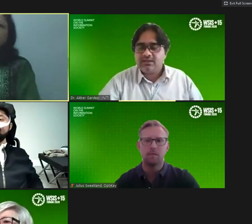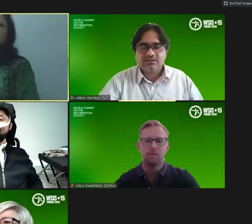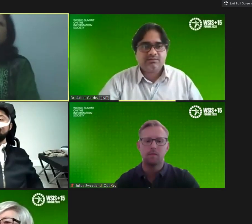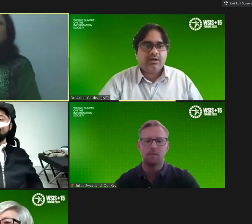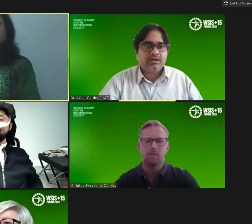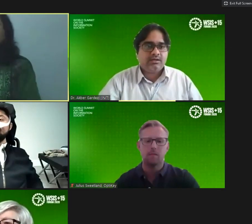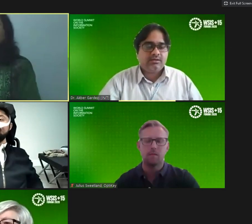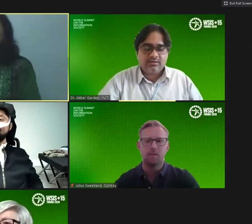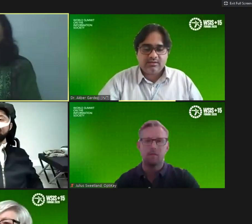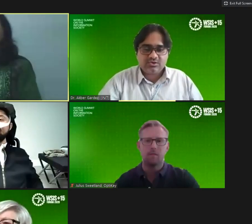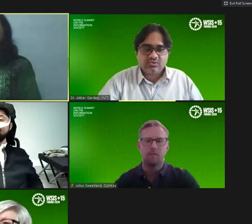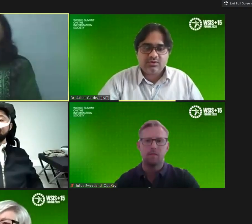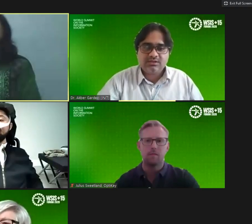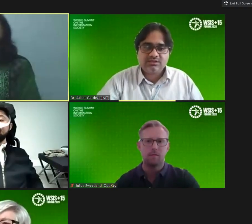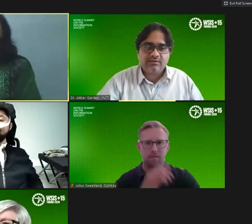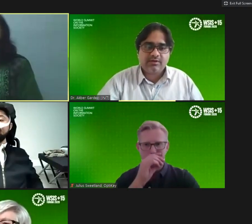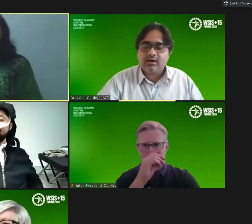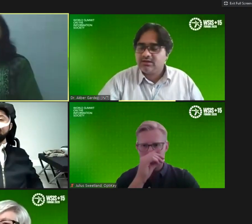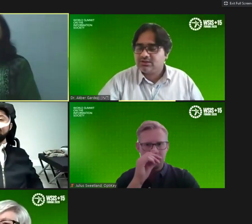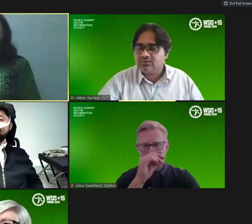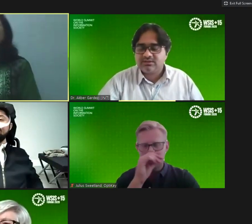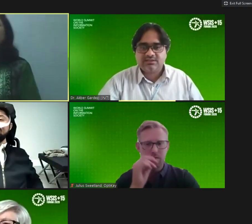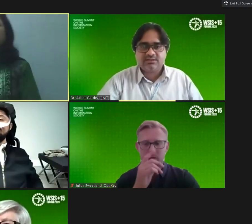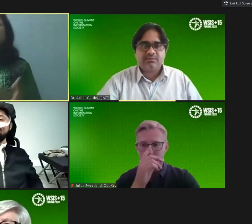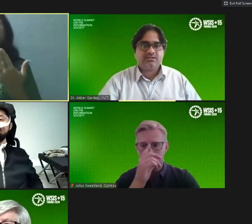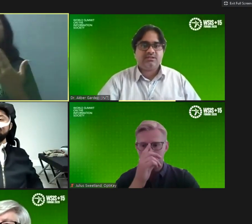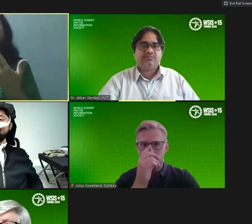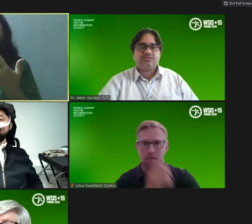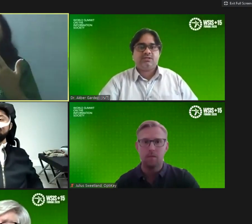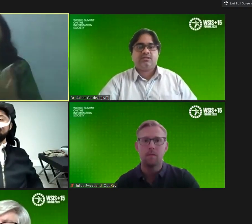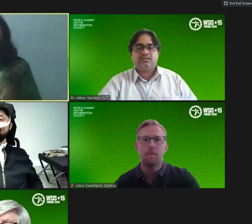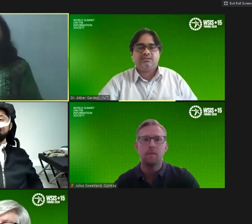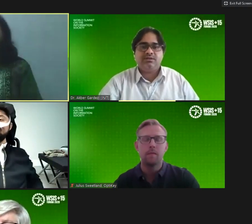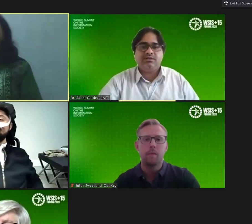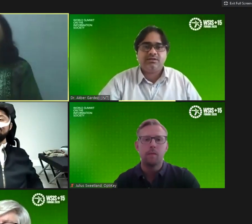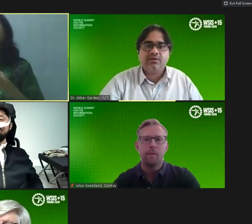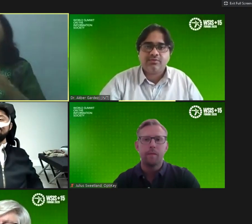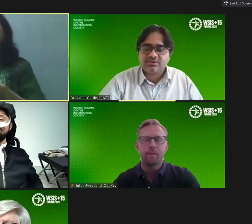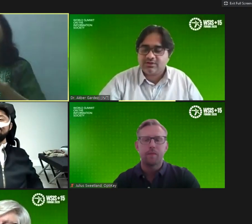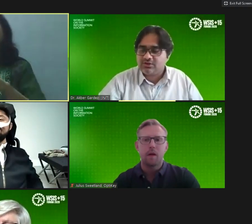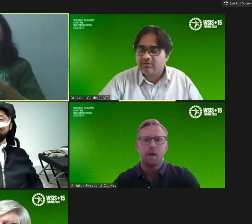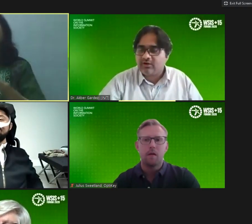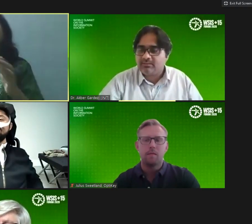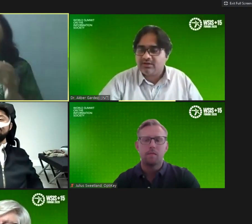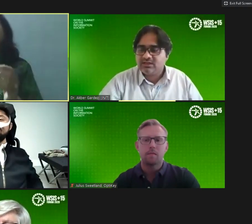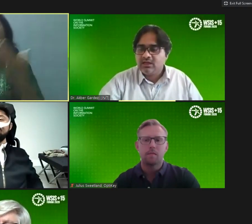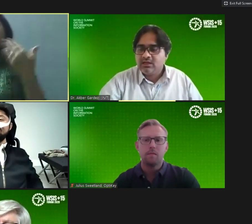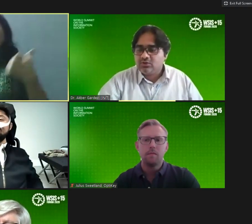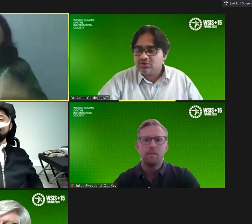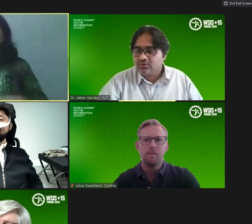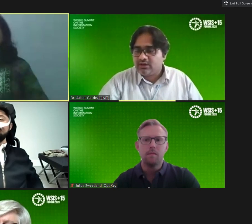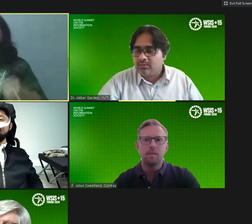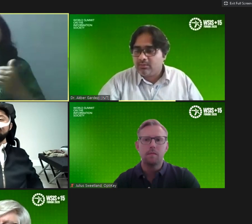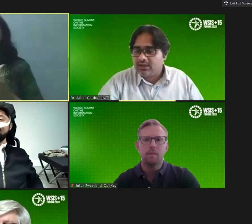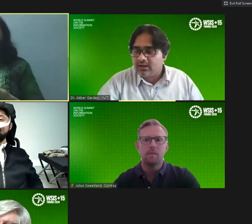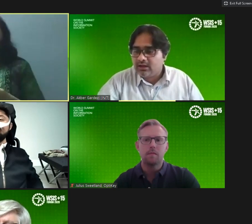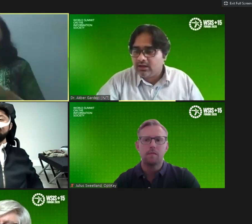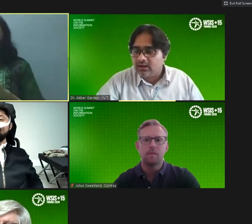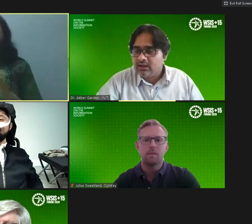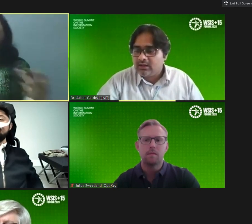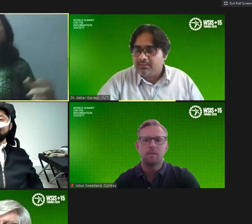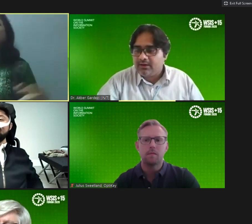being faced by students in regards to accessibility, physical accessibility, infrastructure requirements,